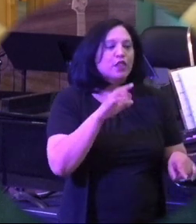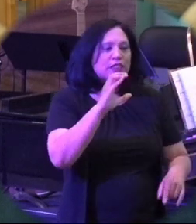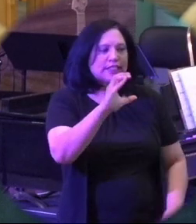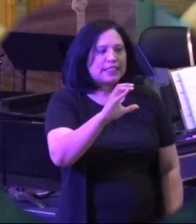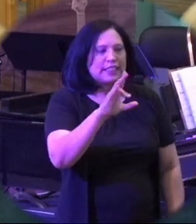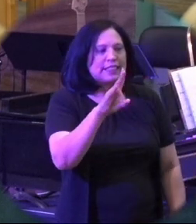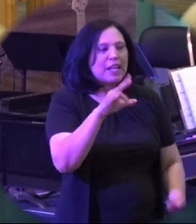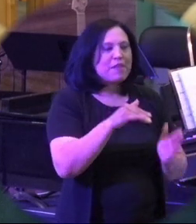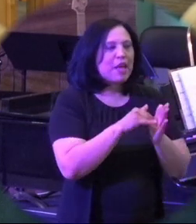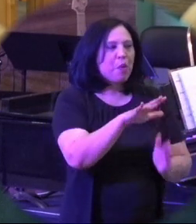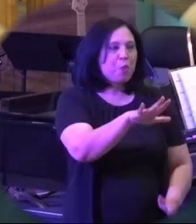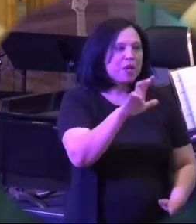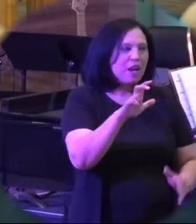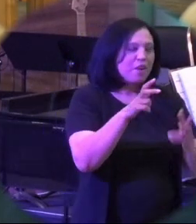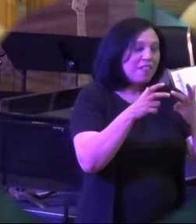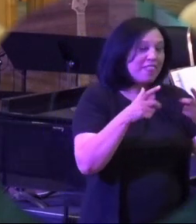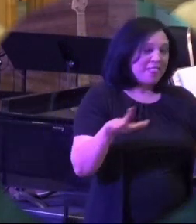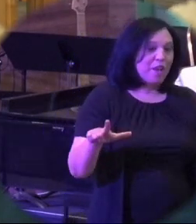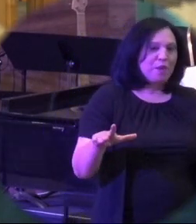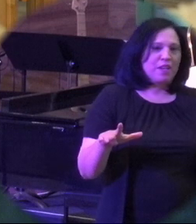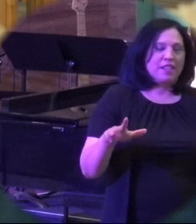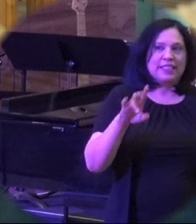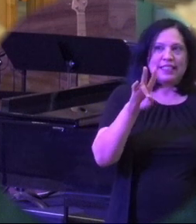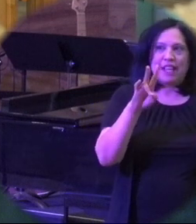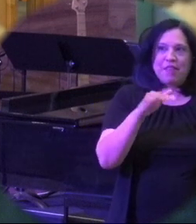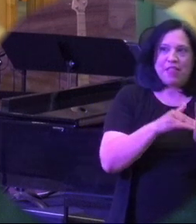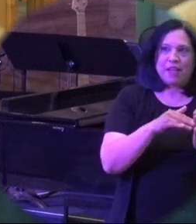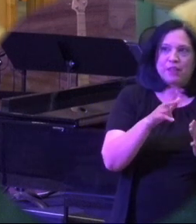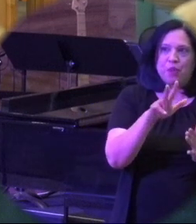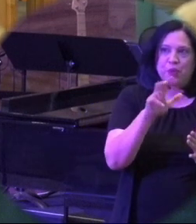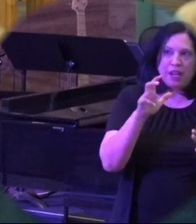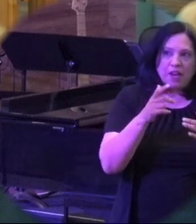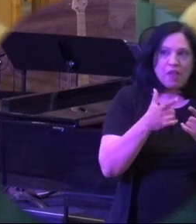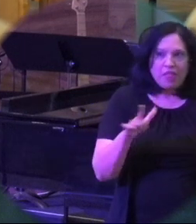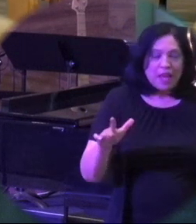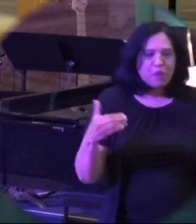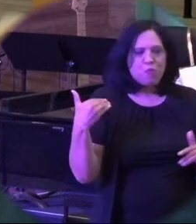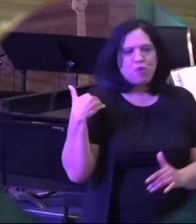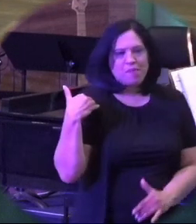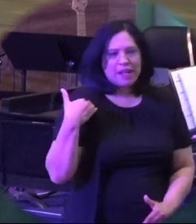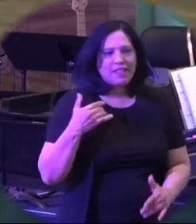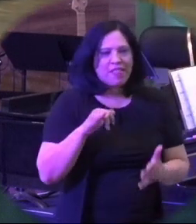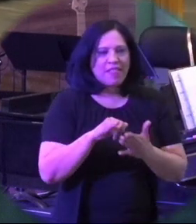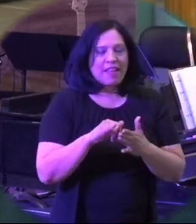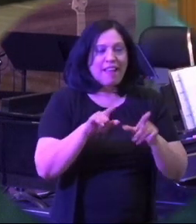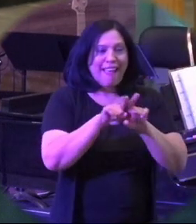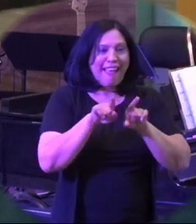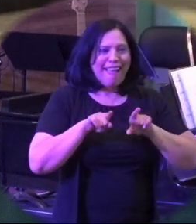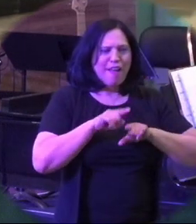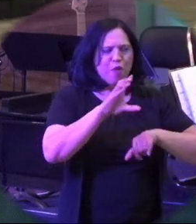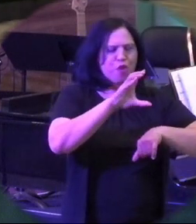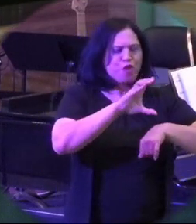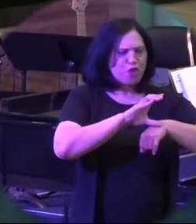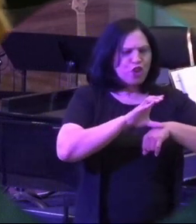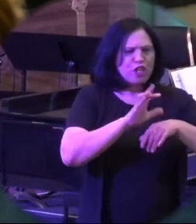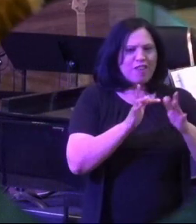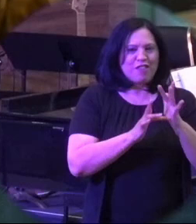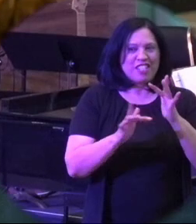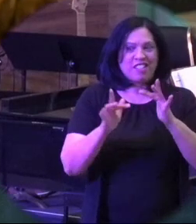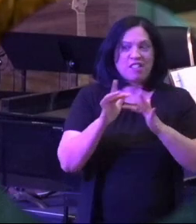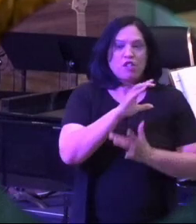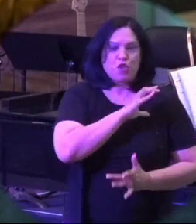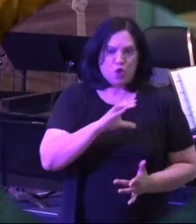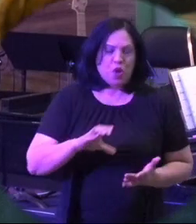languages. And these 7,300 languages remind us that as the Church of Jesus Christ, we